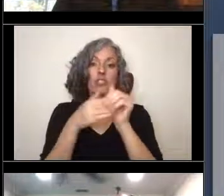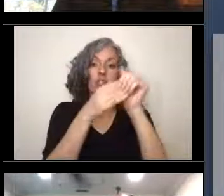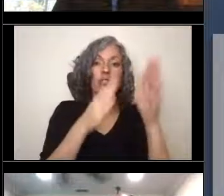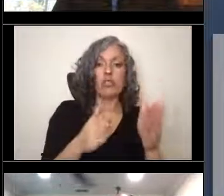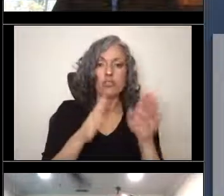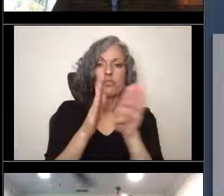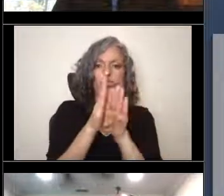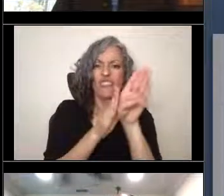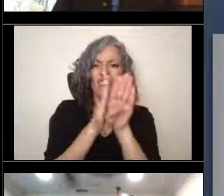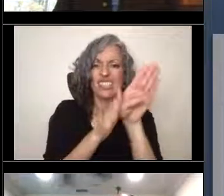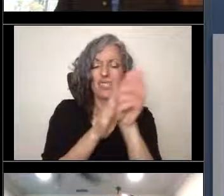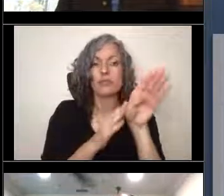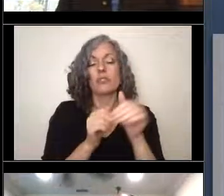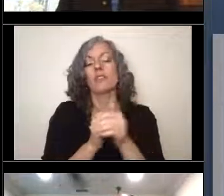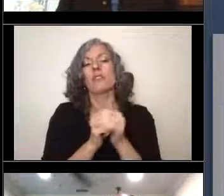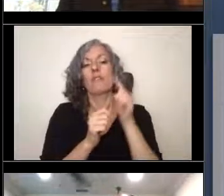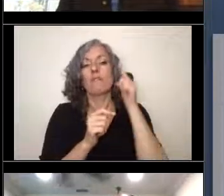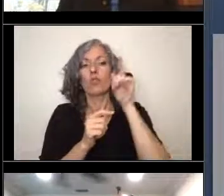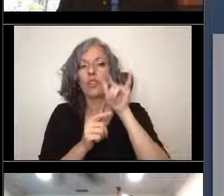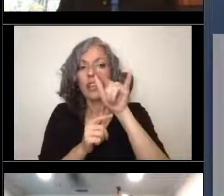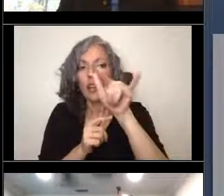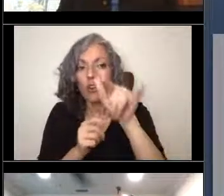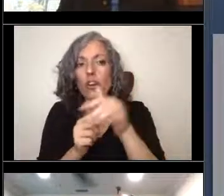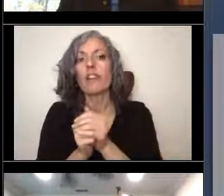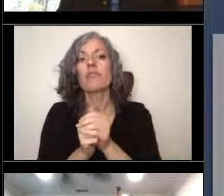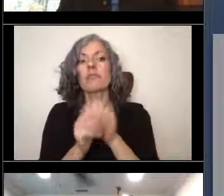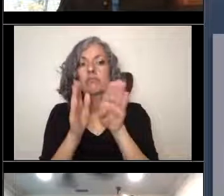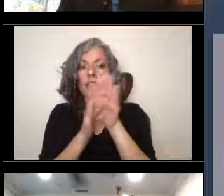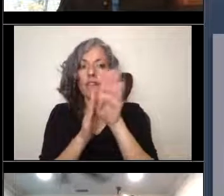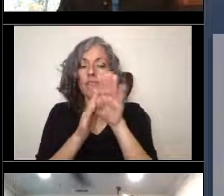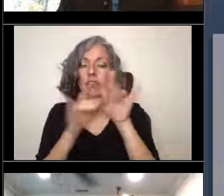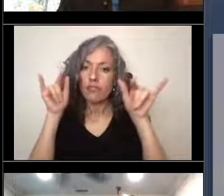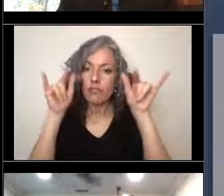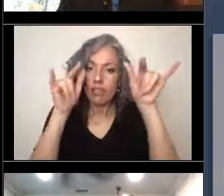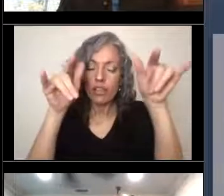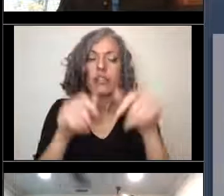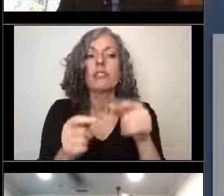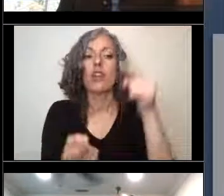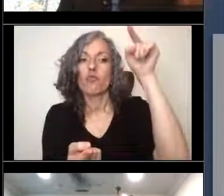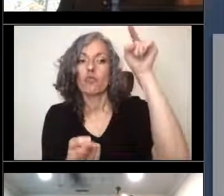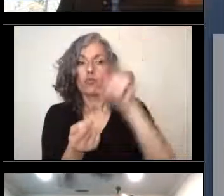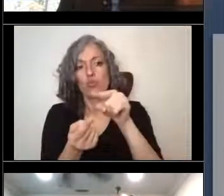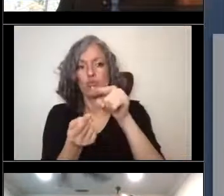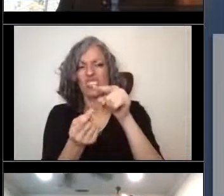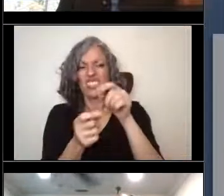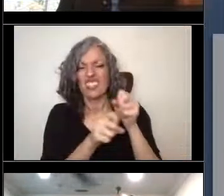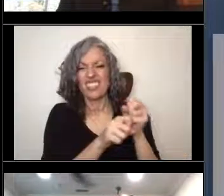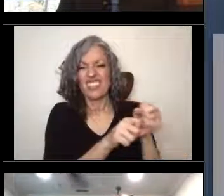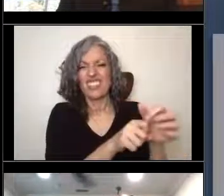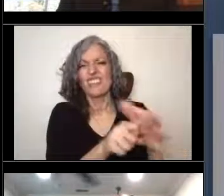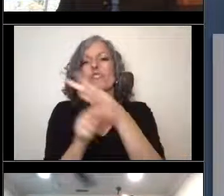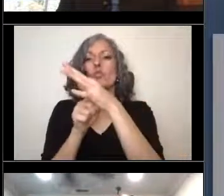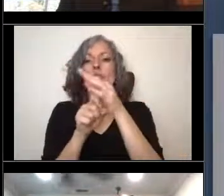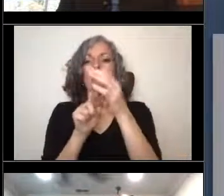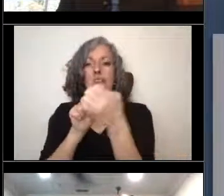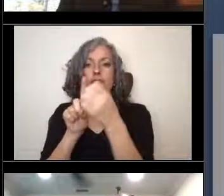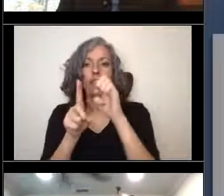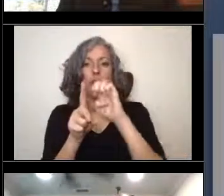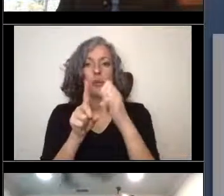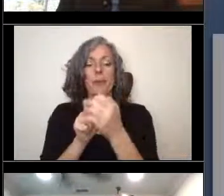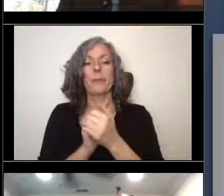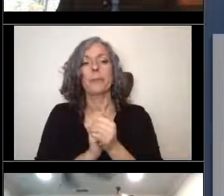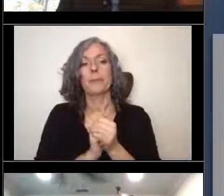of the electrification of aircraft, advanced air mobility, and reducing the environmental impacts of aviation and transportation.